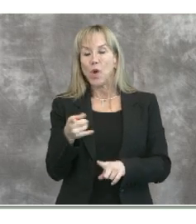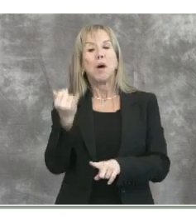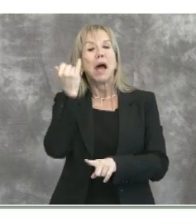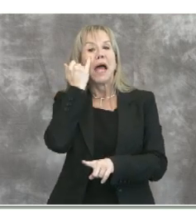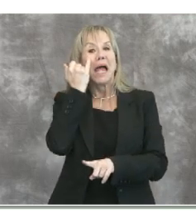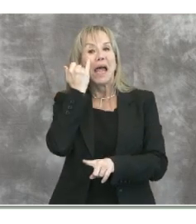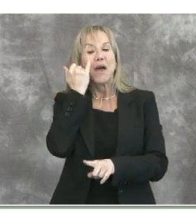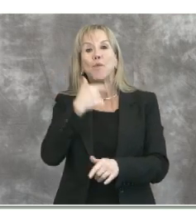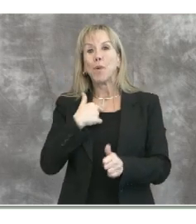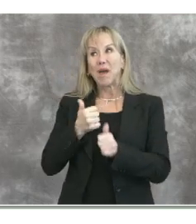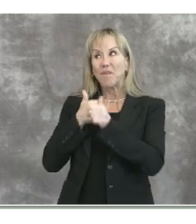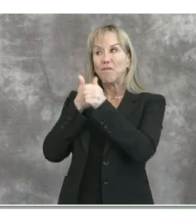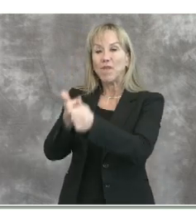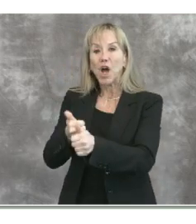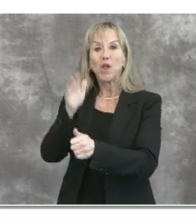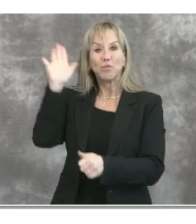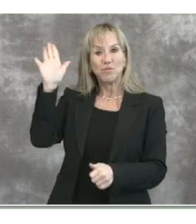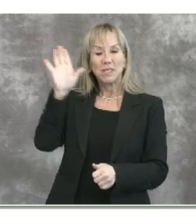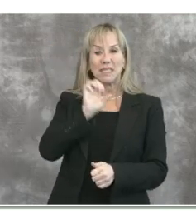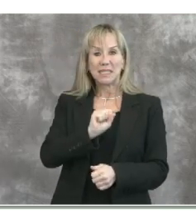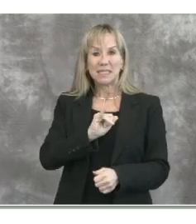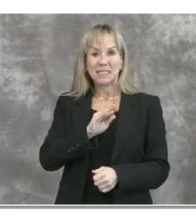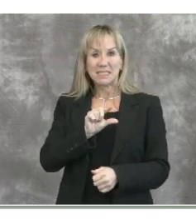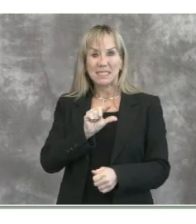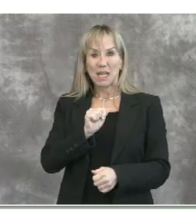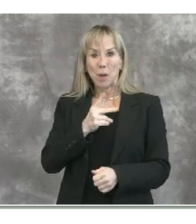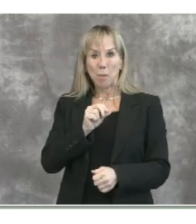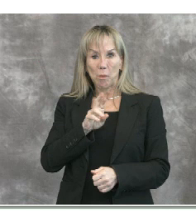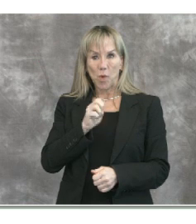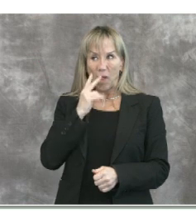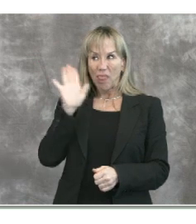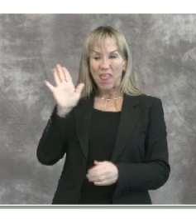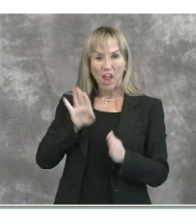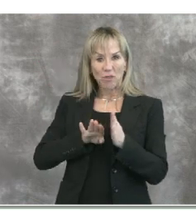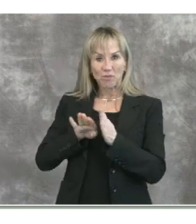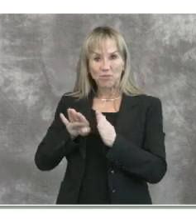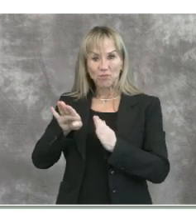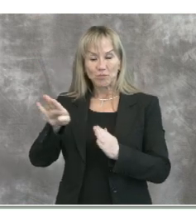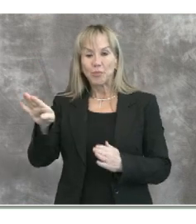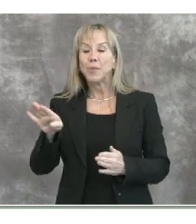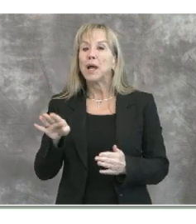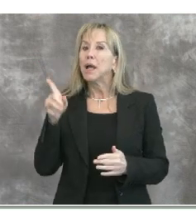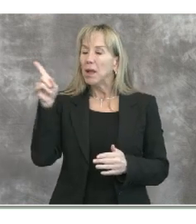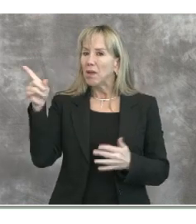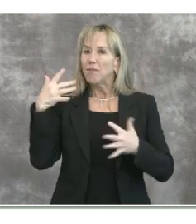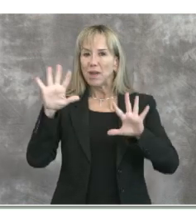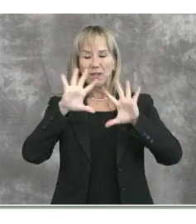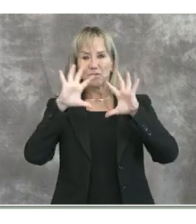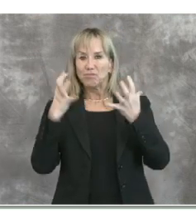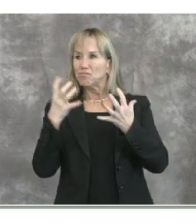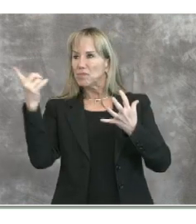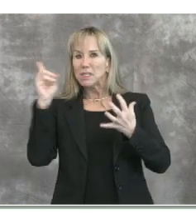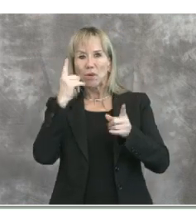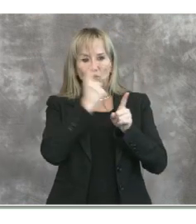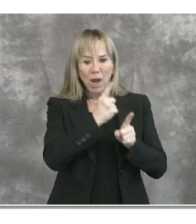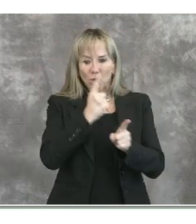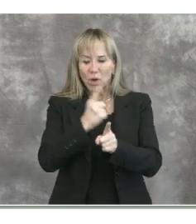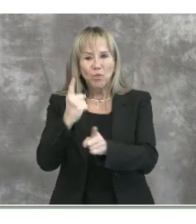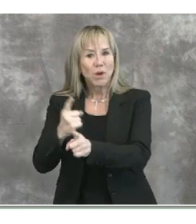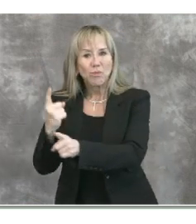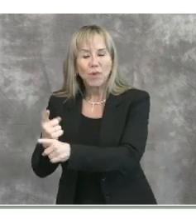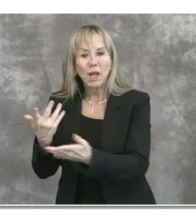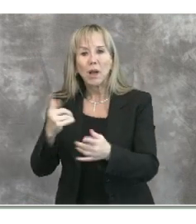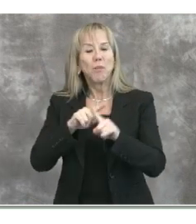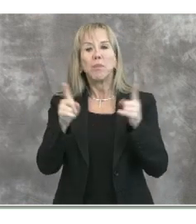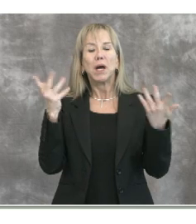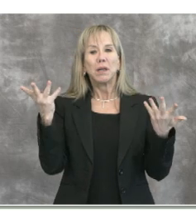if we would follow Singapore's trajectory. And again, Singapore was widely touted as having done everything right on the front end, but